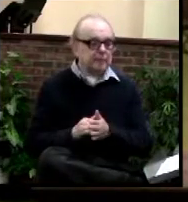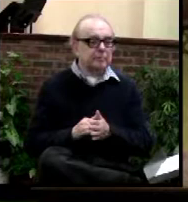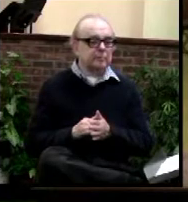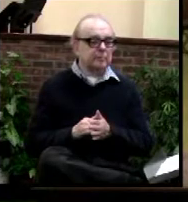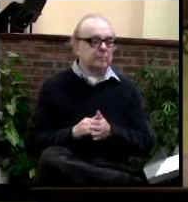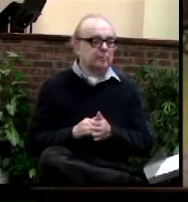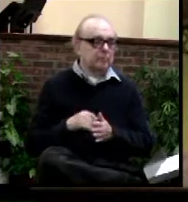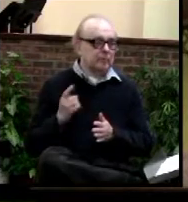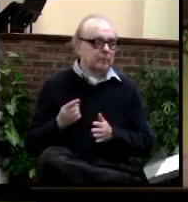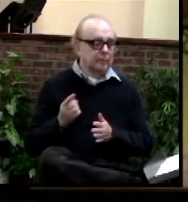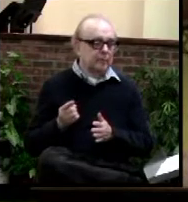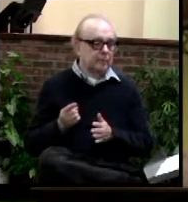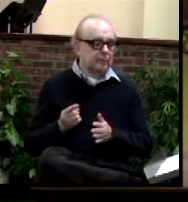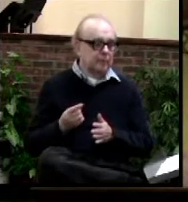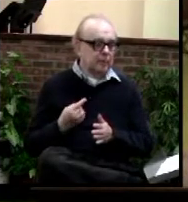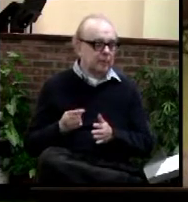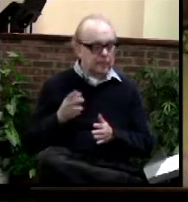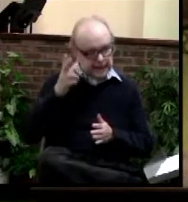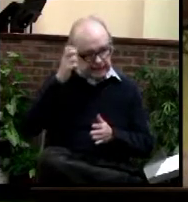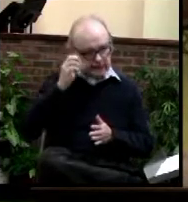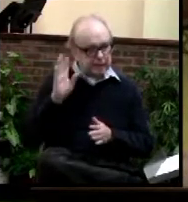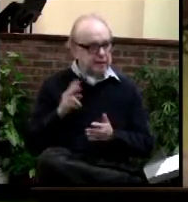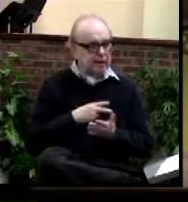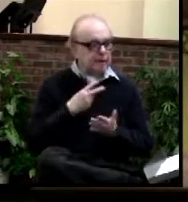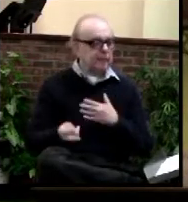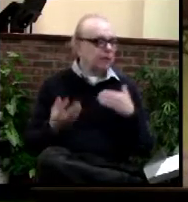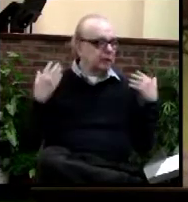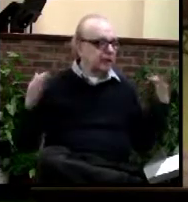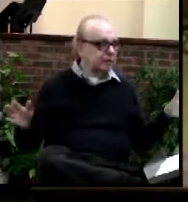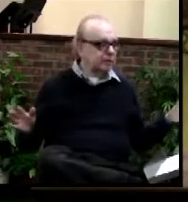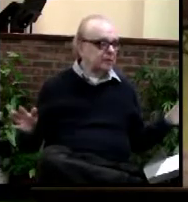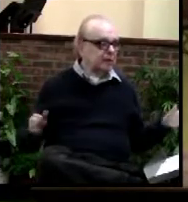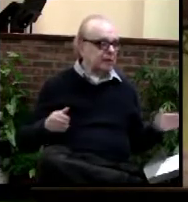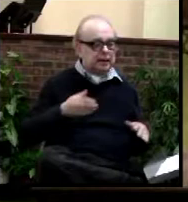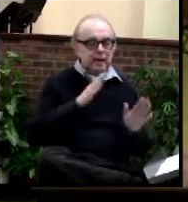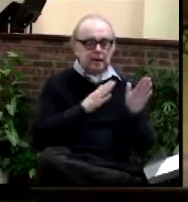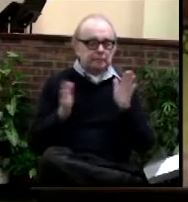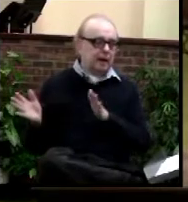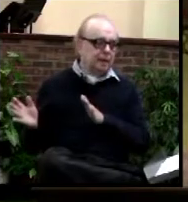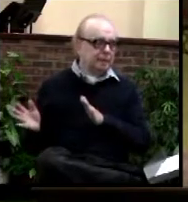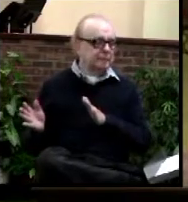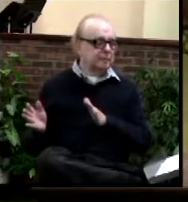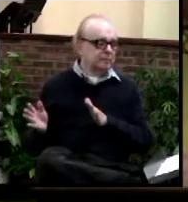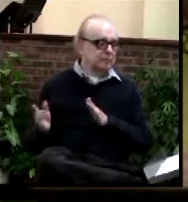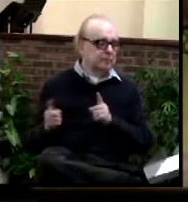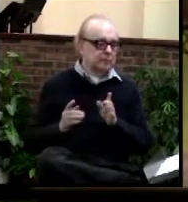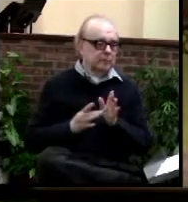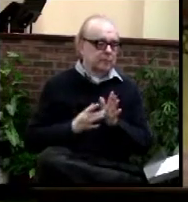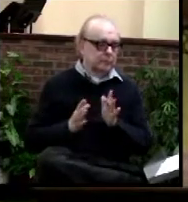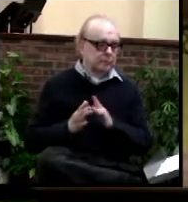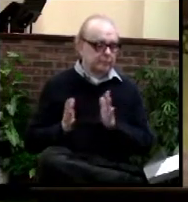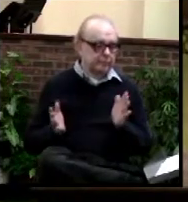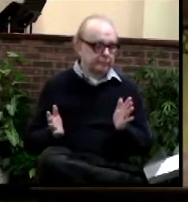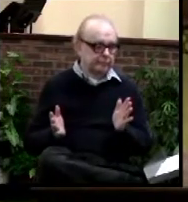intended for Satan and the fallen angels. God's intent when Jesus leading